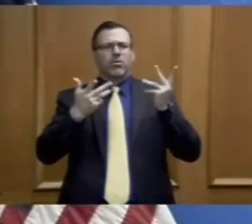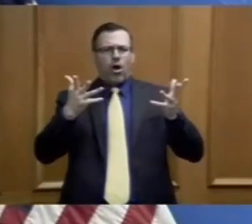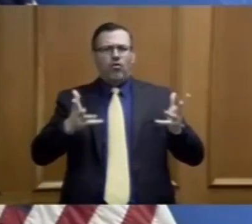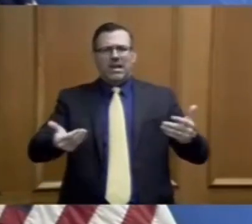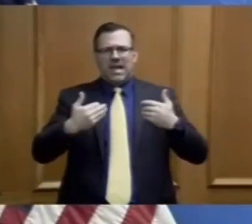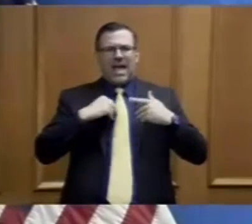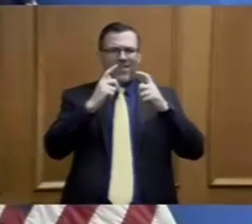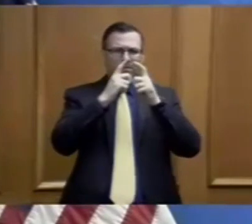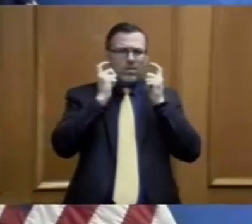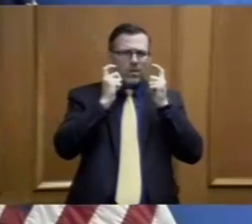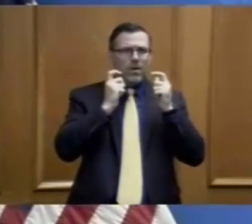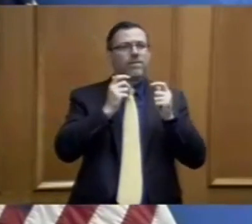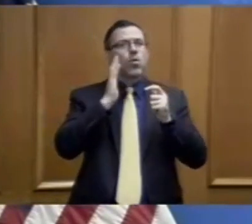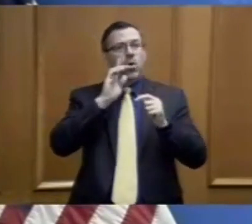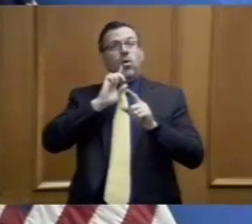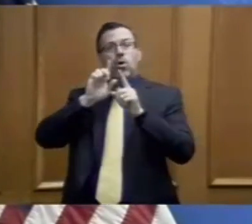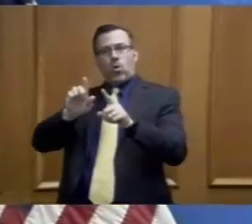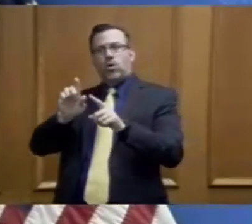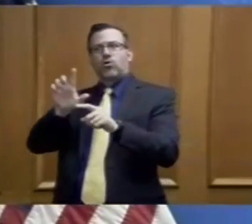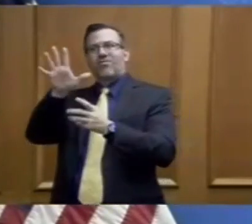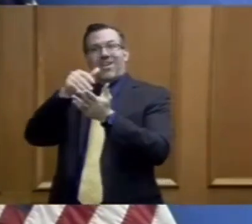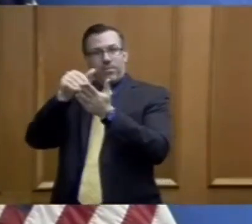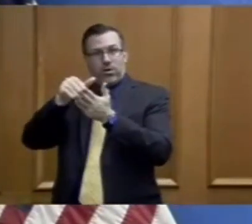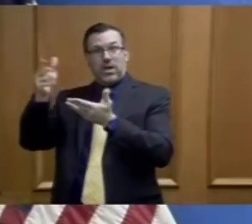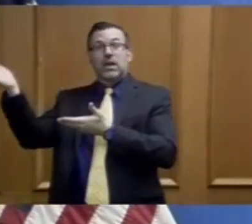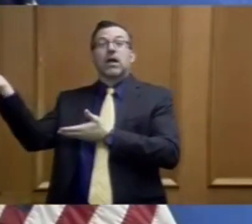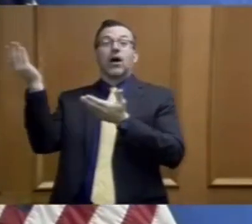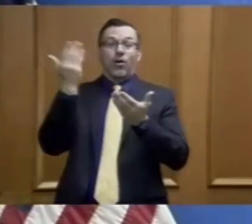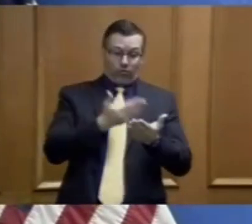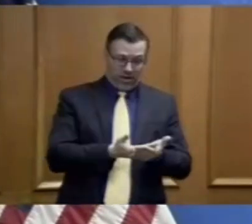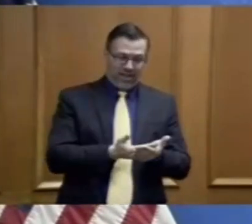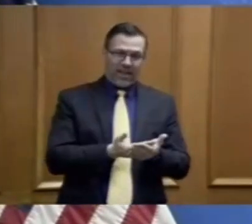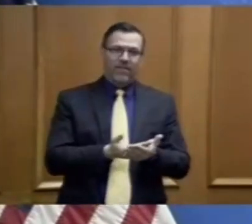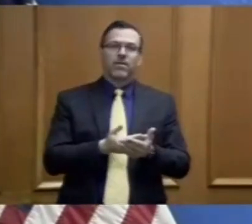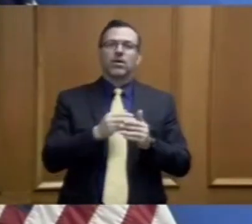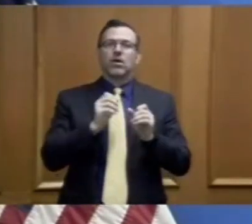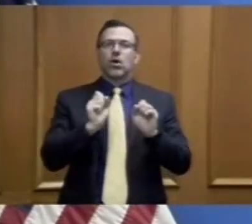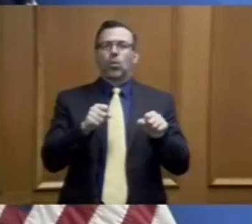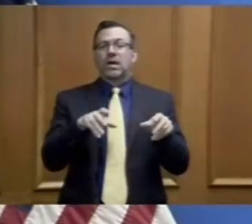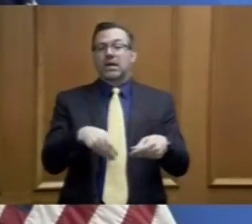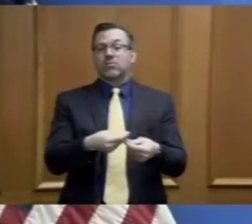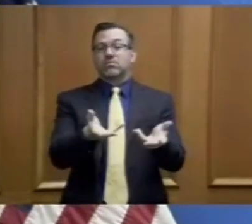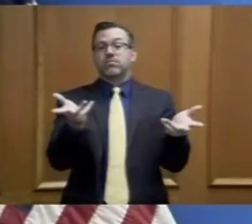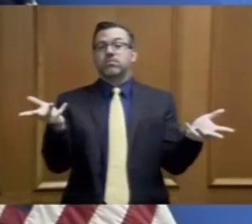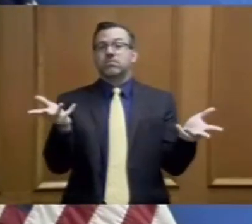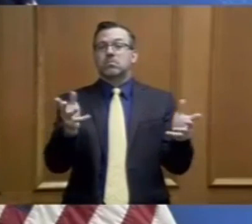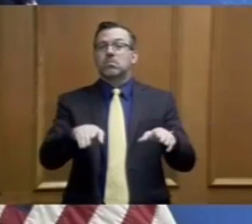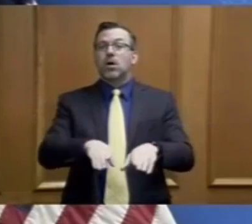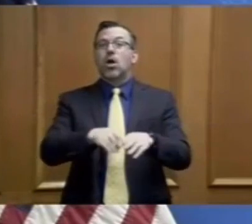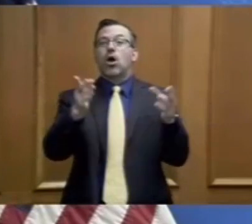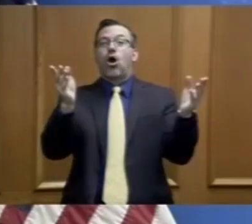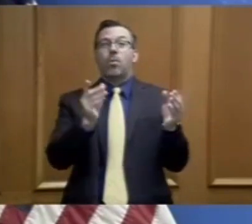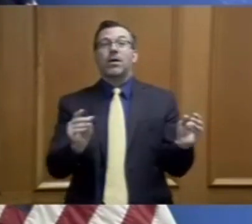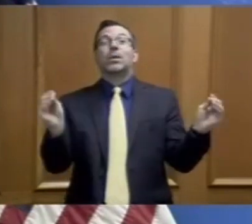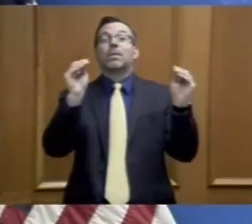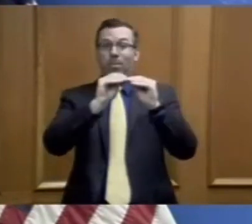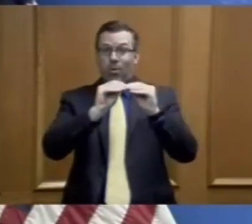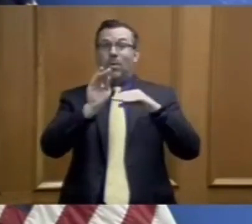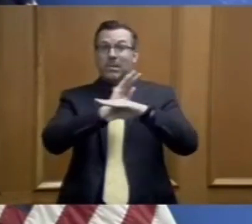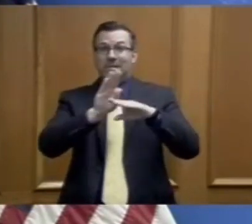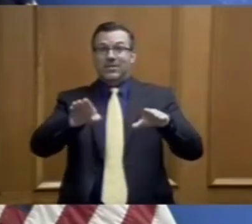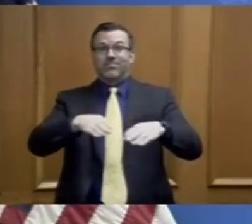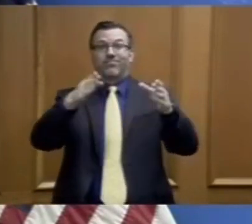as soon as those masks get here, it'll make it even easier for us to consider the opening of more businesses down the road.